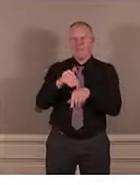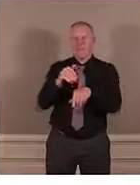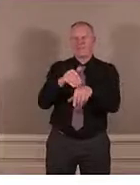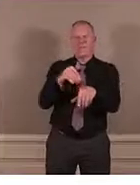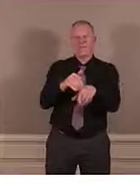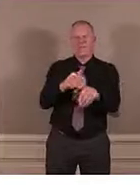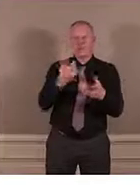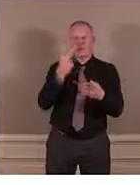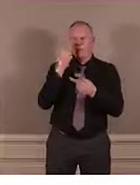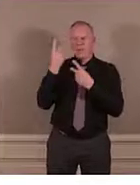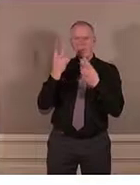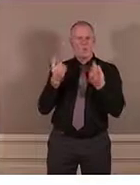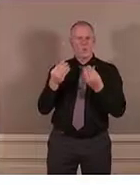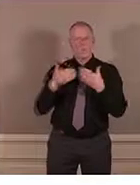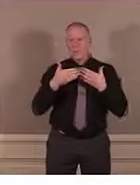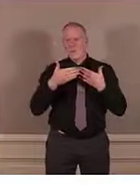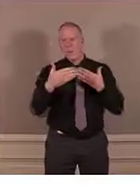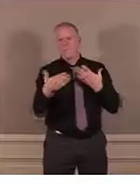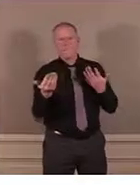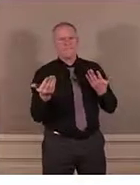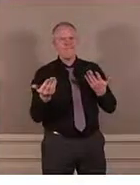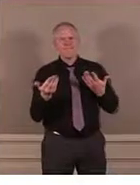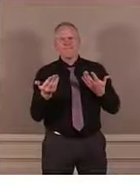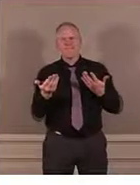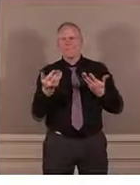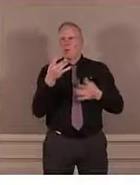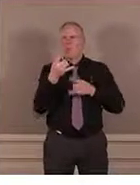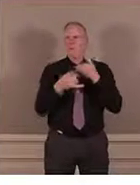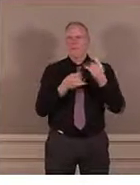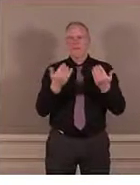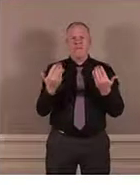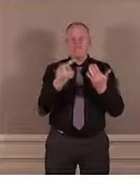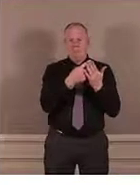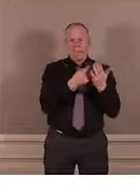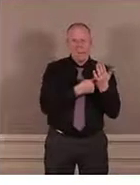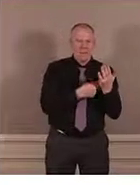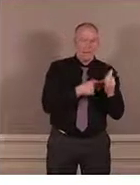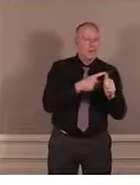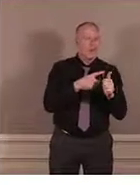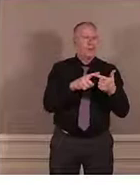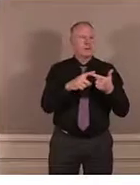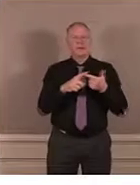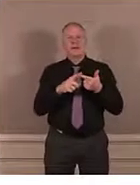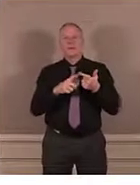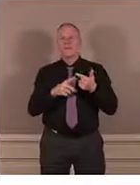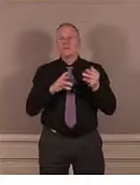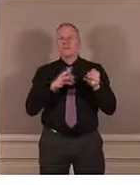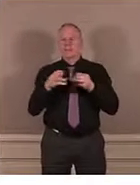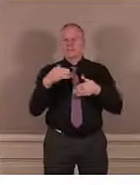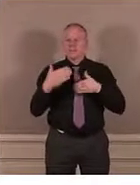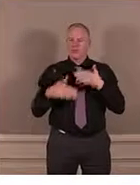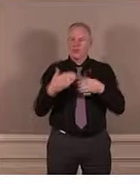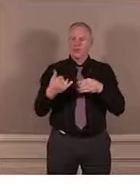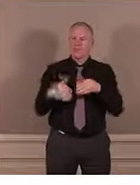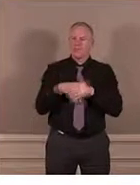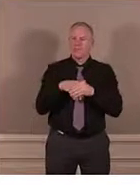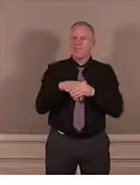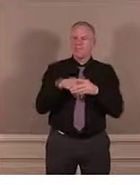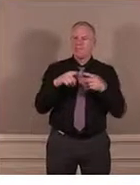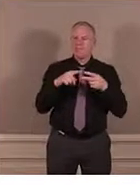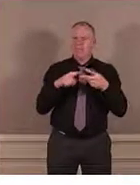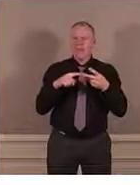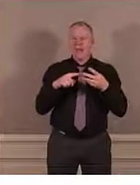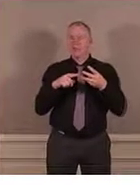this review and obviously what it means for things like policy, for things like the practice and procedures, and also for the people